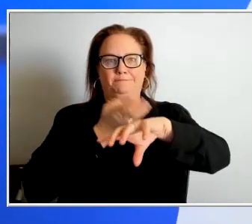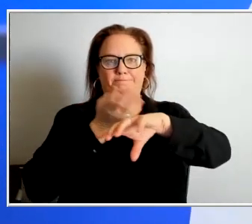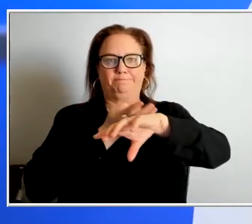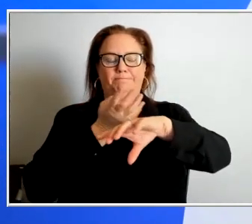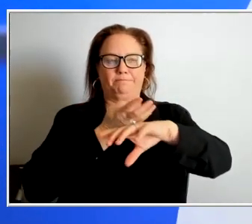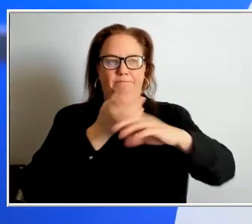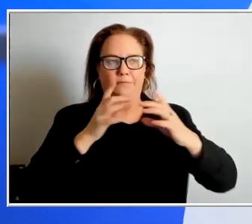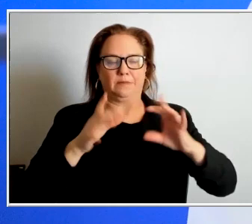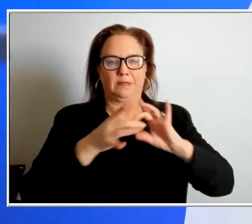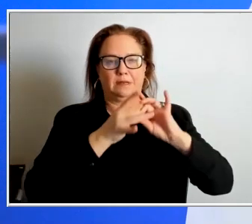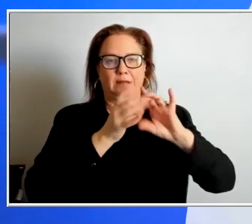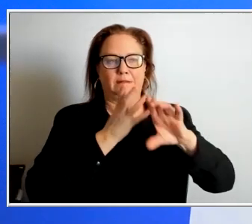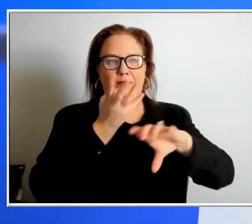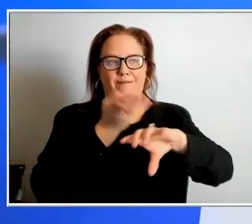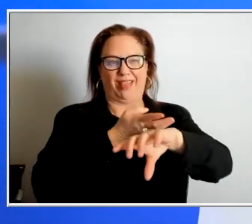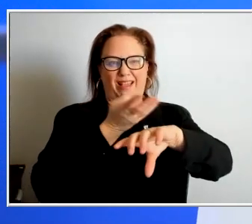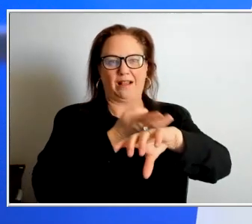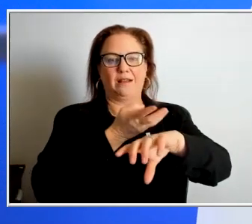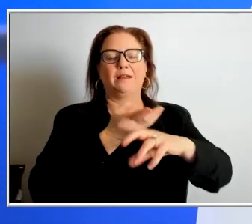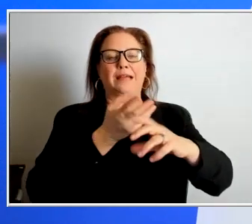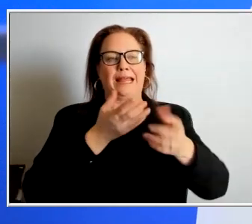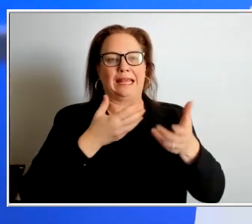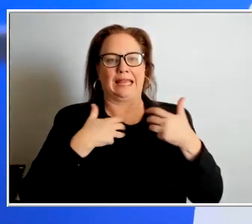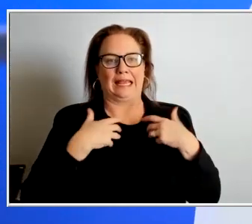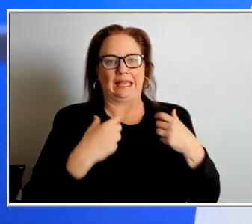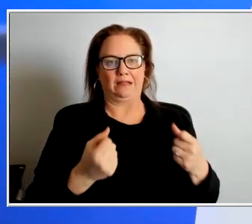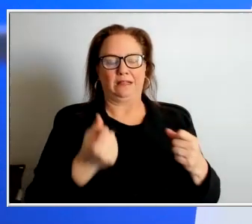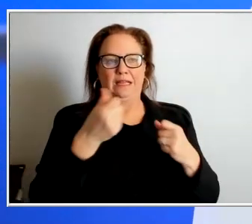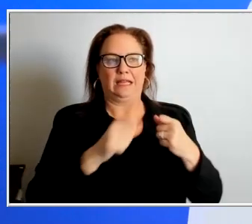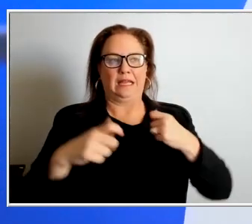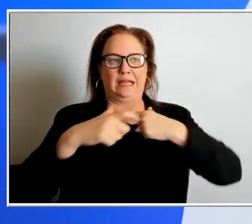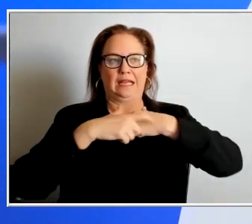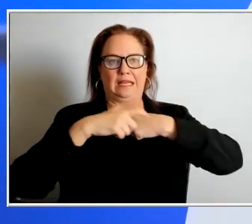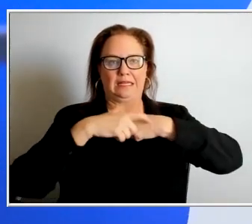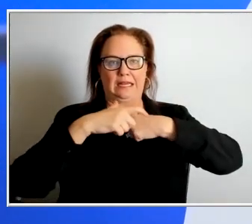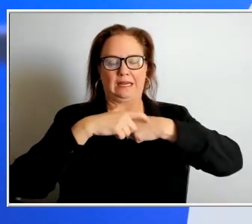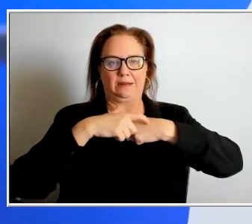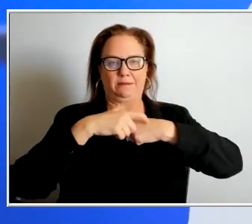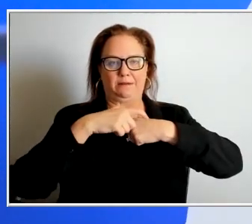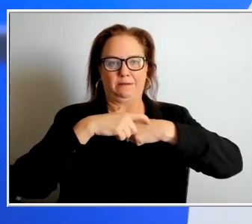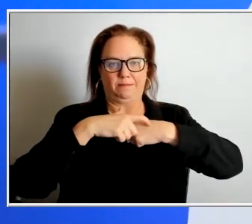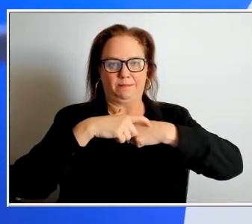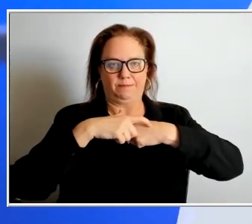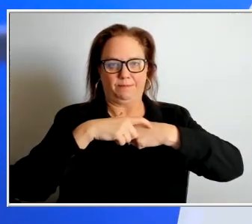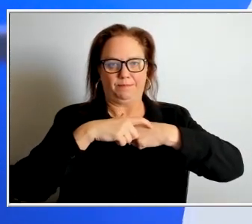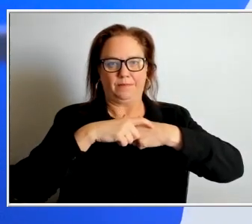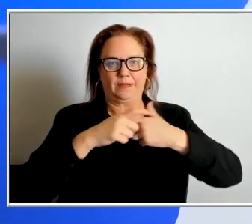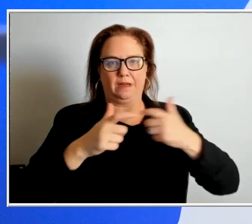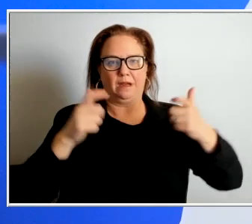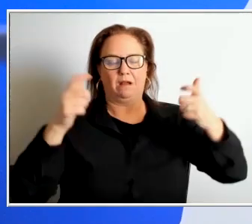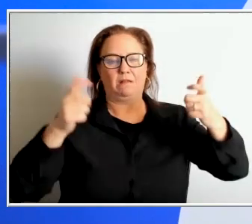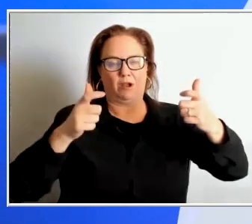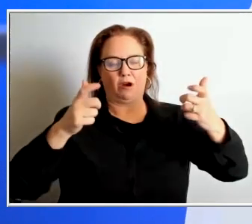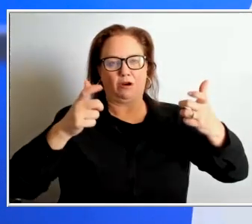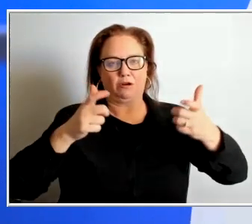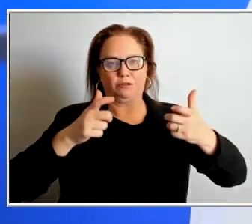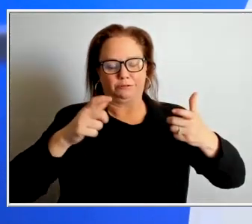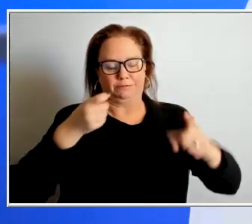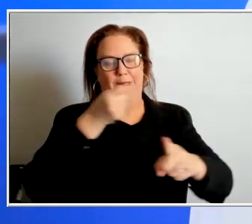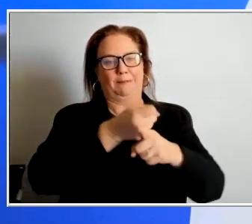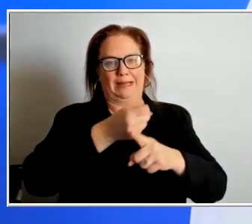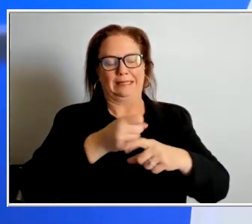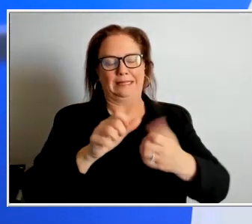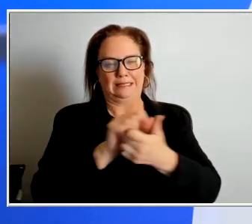allow the blood flow to the area and heal. Anytime there's we call it kind of a large zone of injury or significant amount of damage to